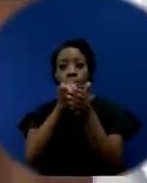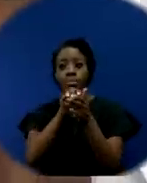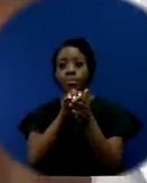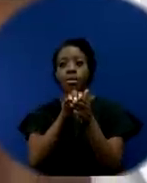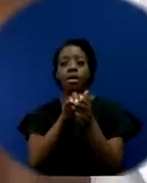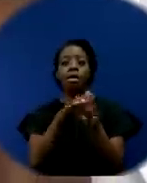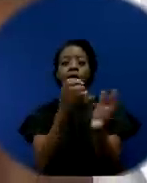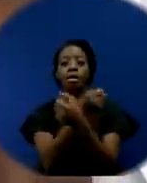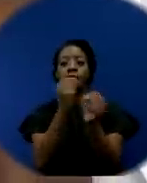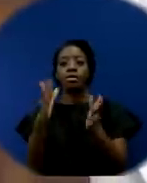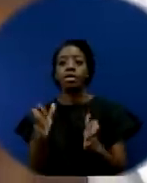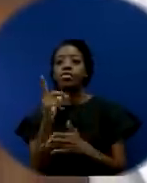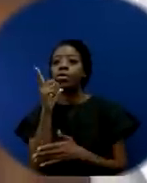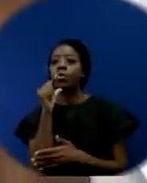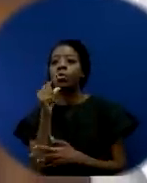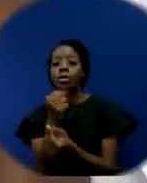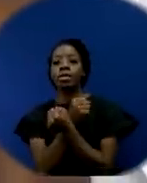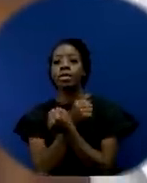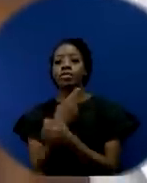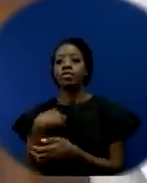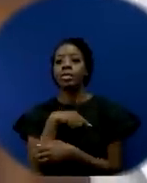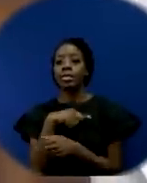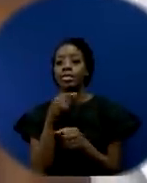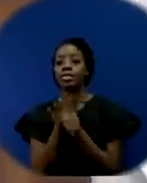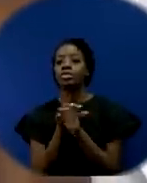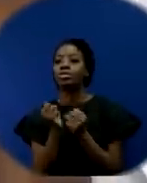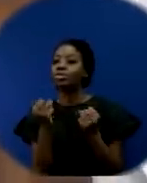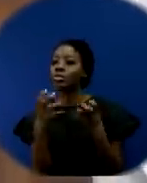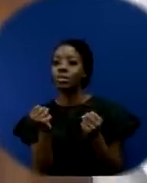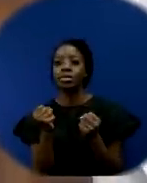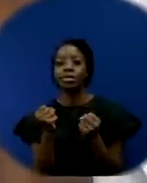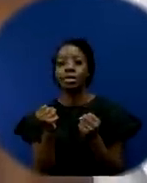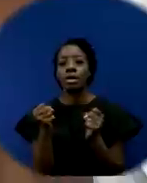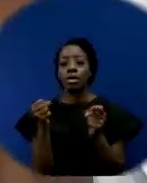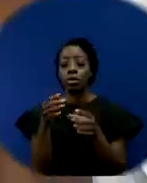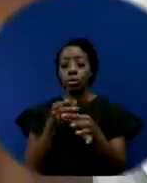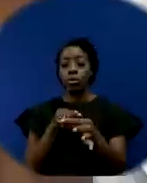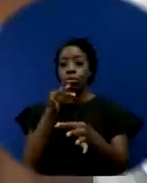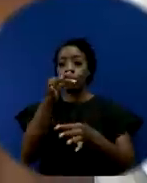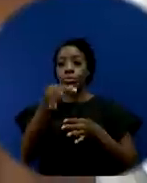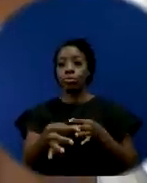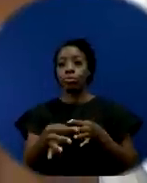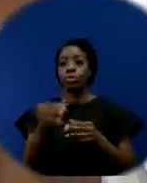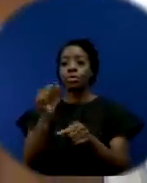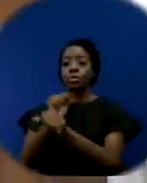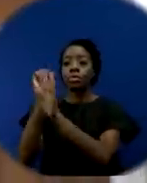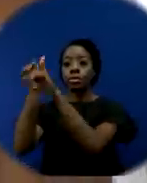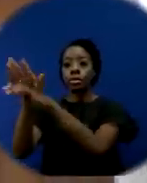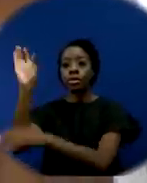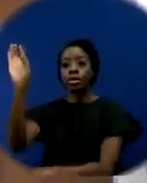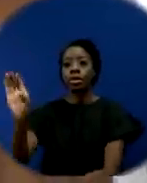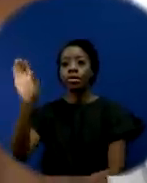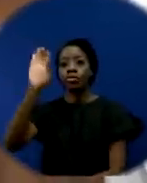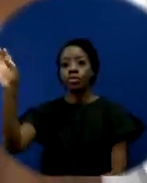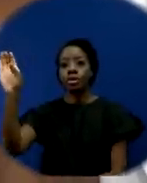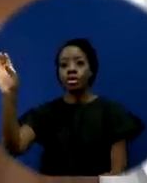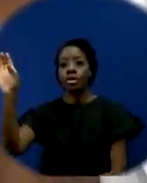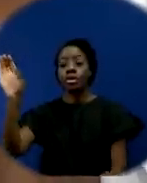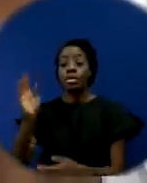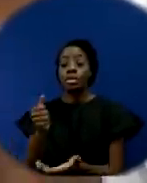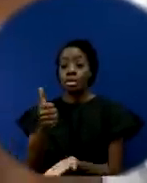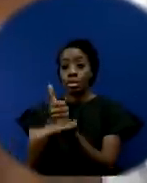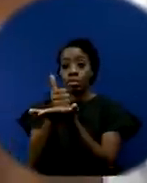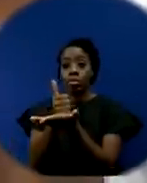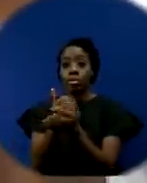a Savior who loved us so much that he would take our place at Calvary to transform us, to redeem